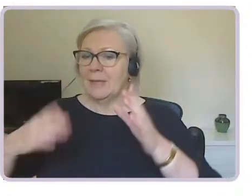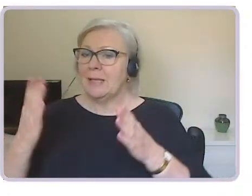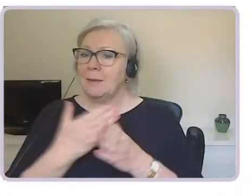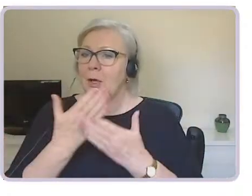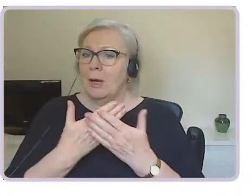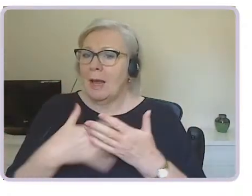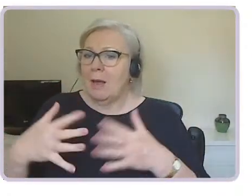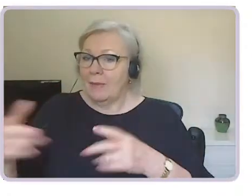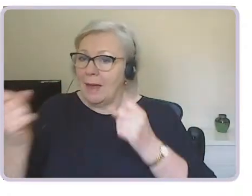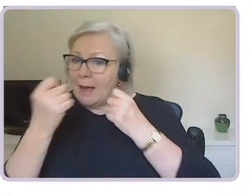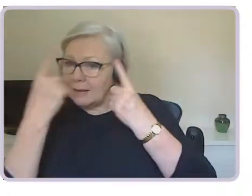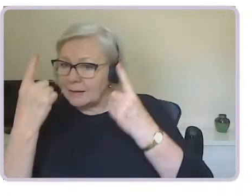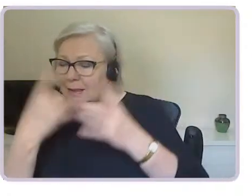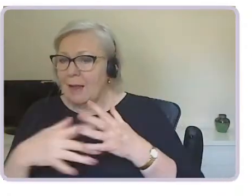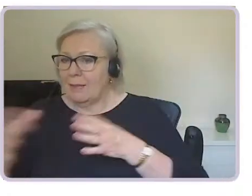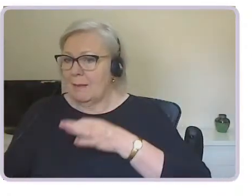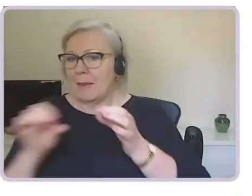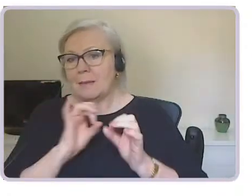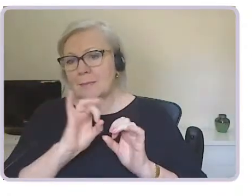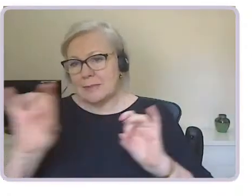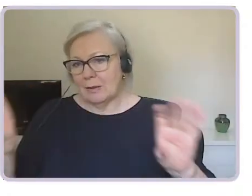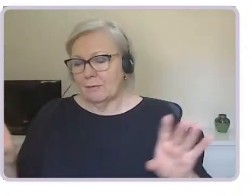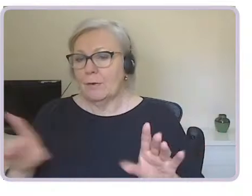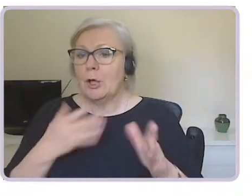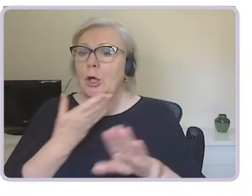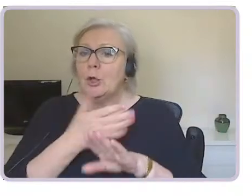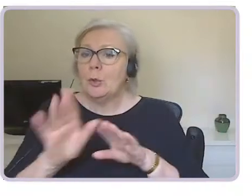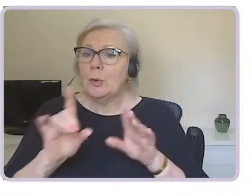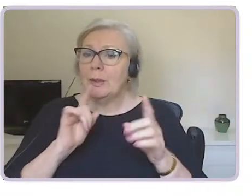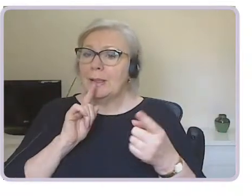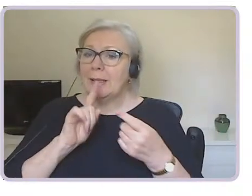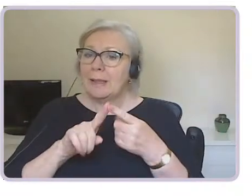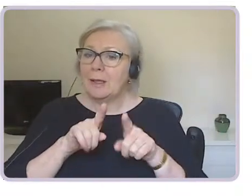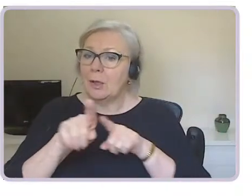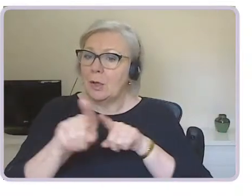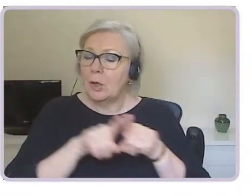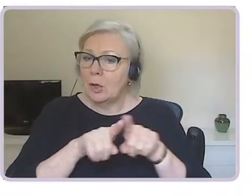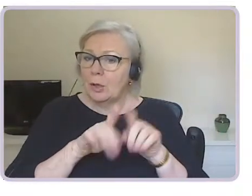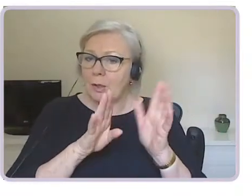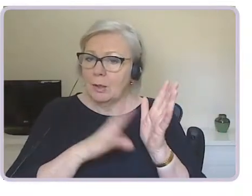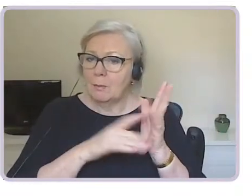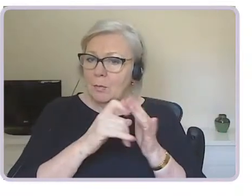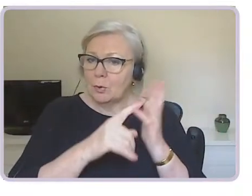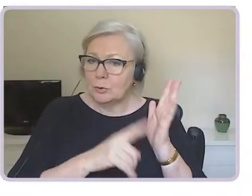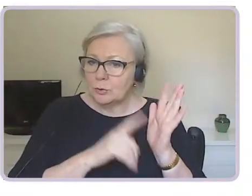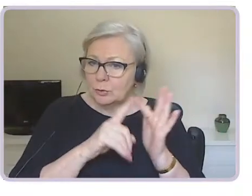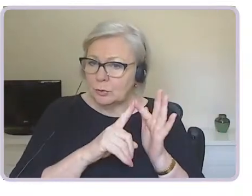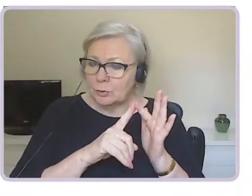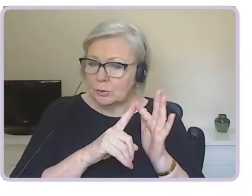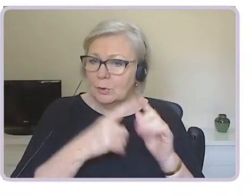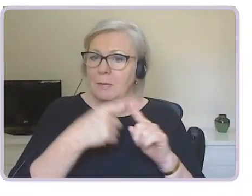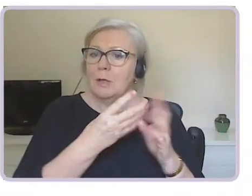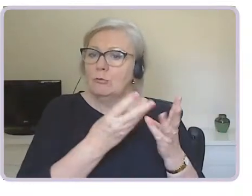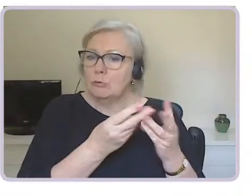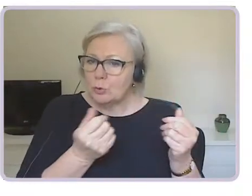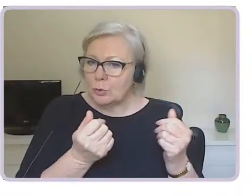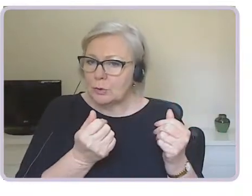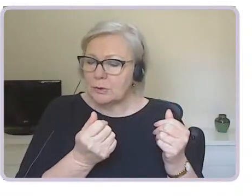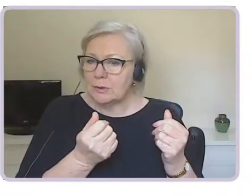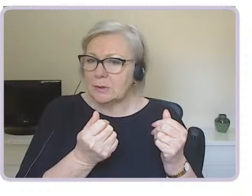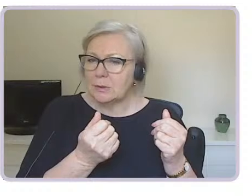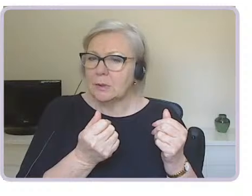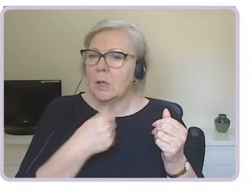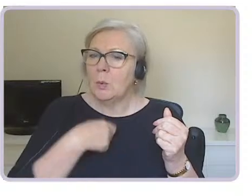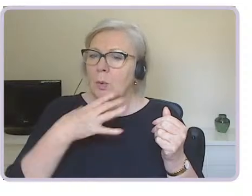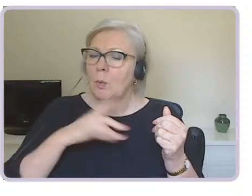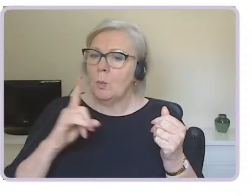plan for bushfire. The new e-learning module and resources aims to put conversations at the heart of